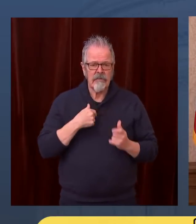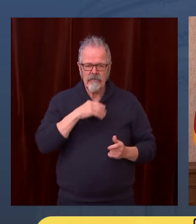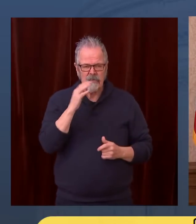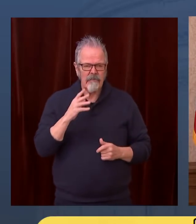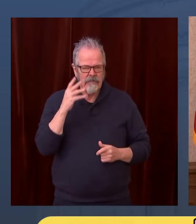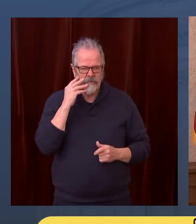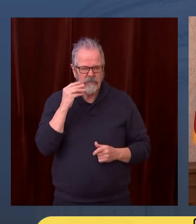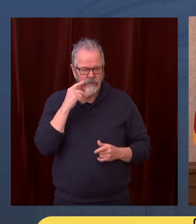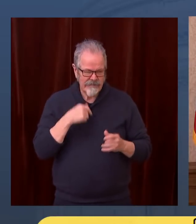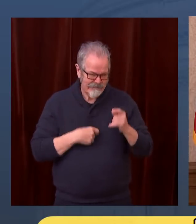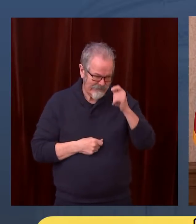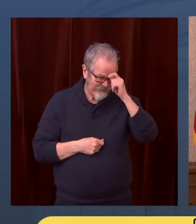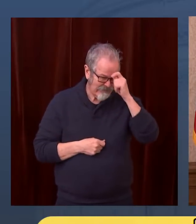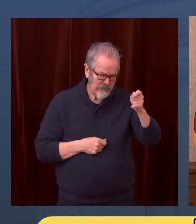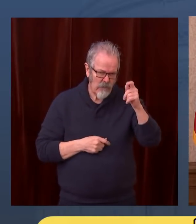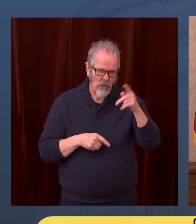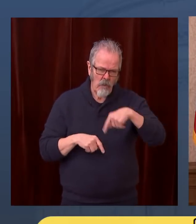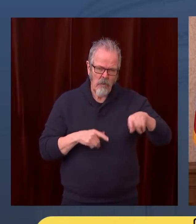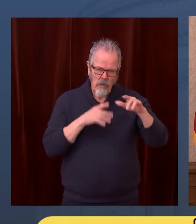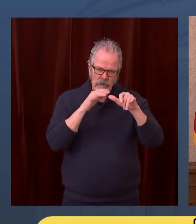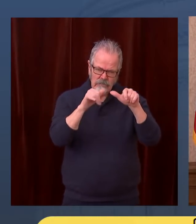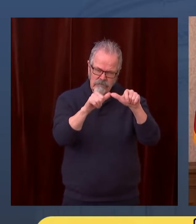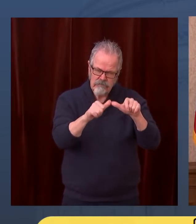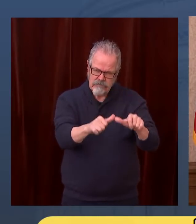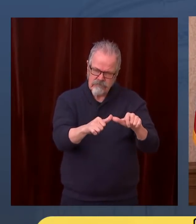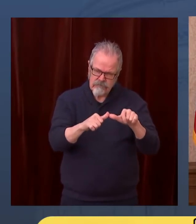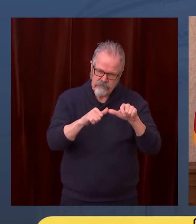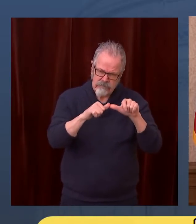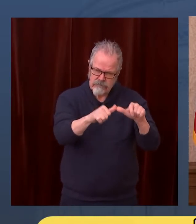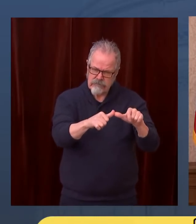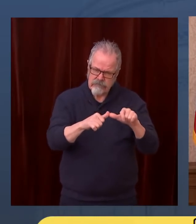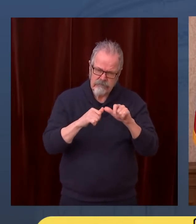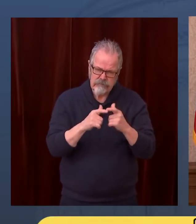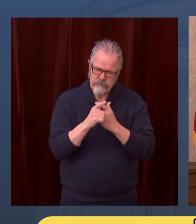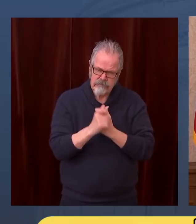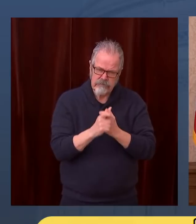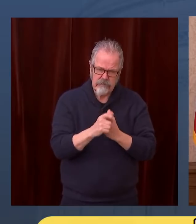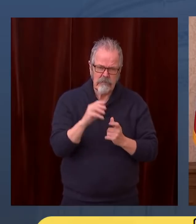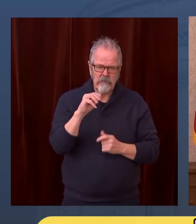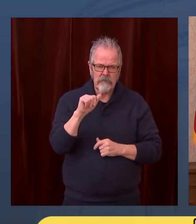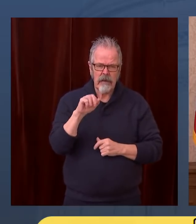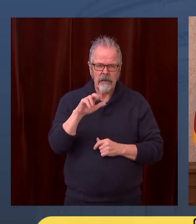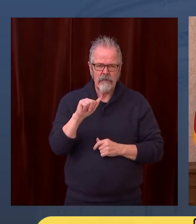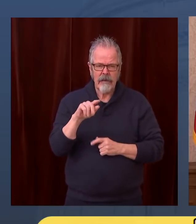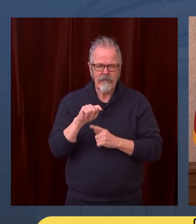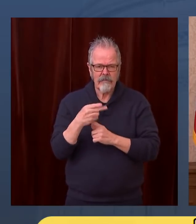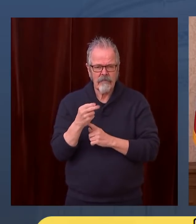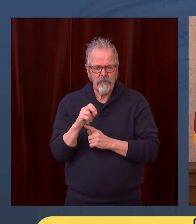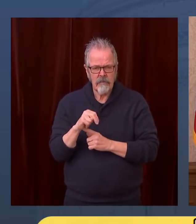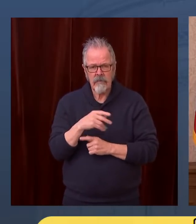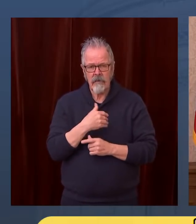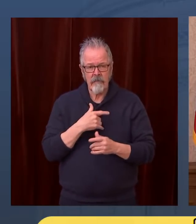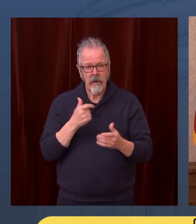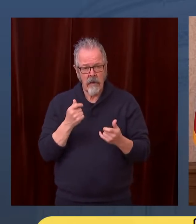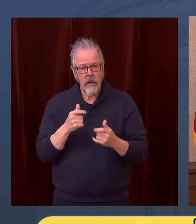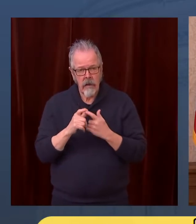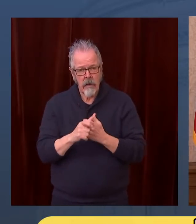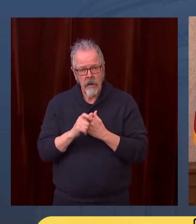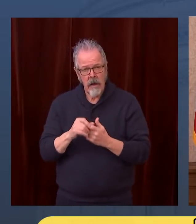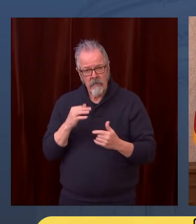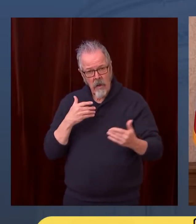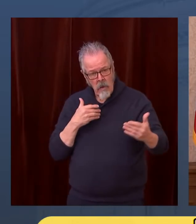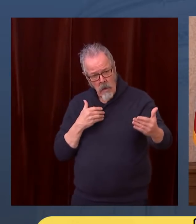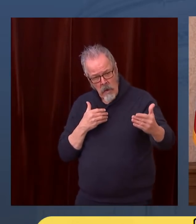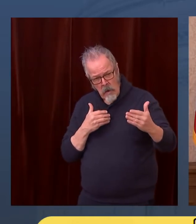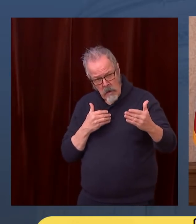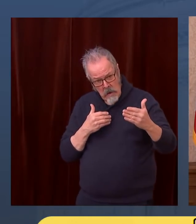But I know this about marathons. People don't quit marathons a quarter mile from the finish line. We are very close